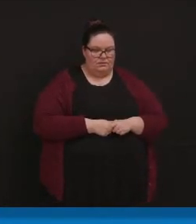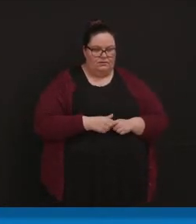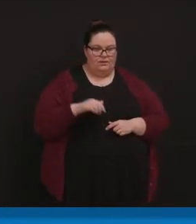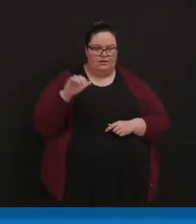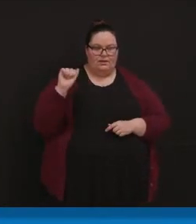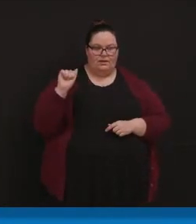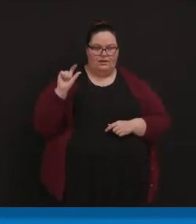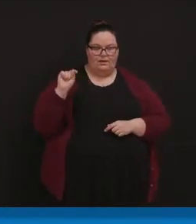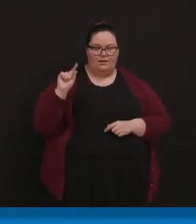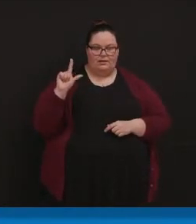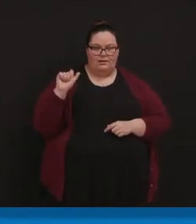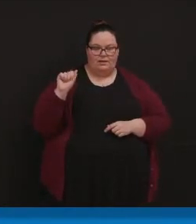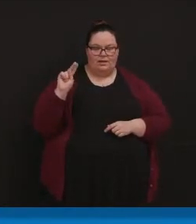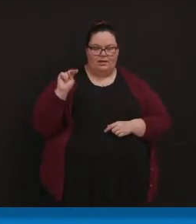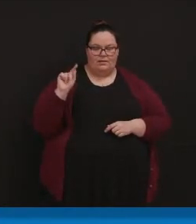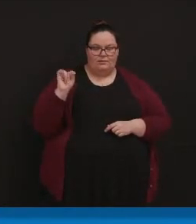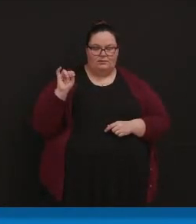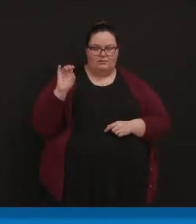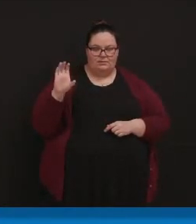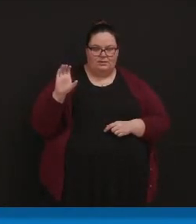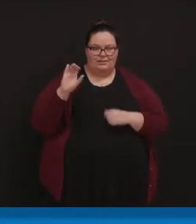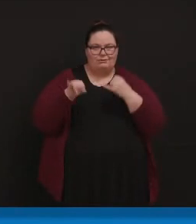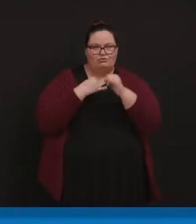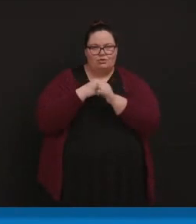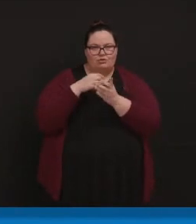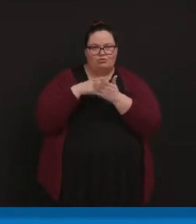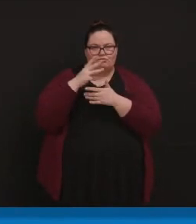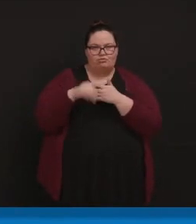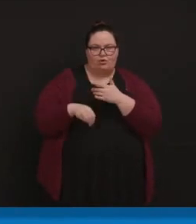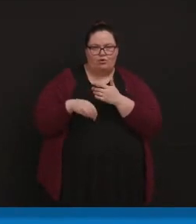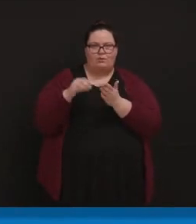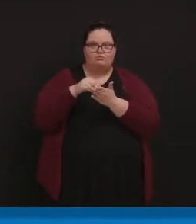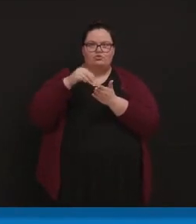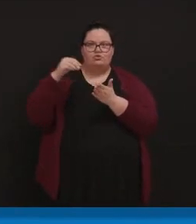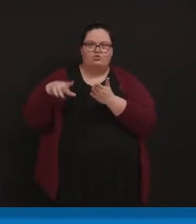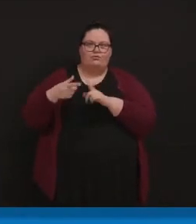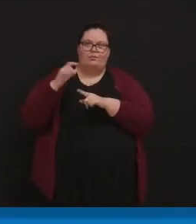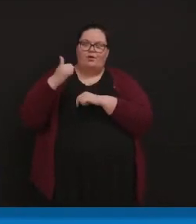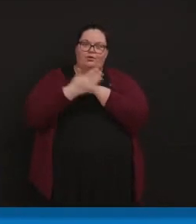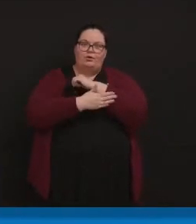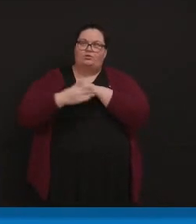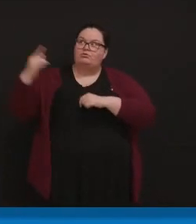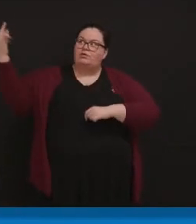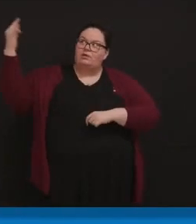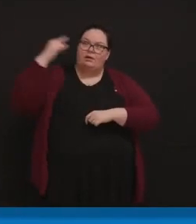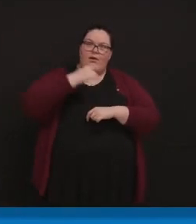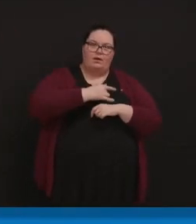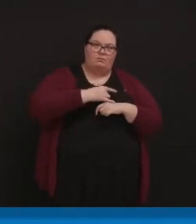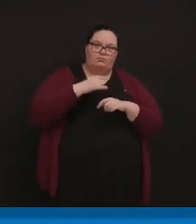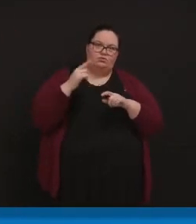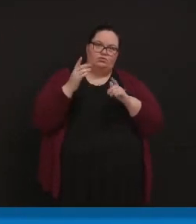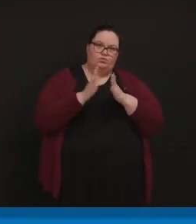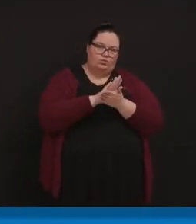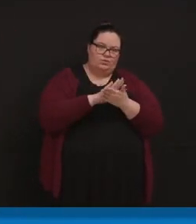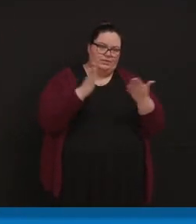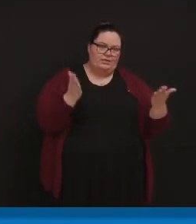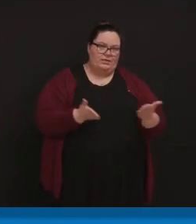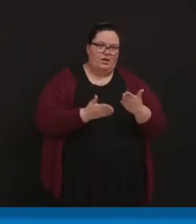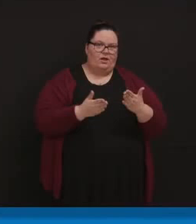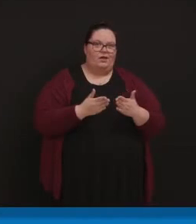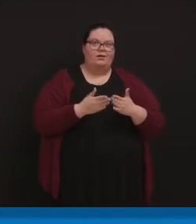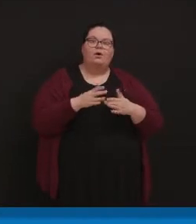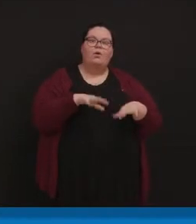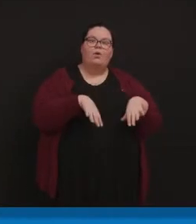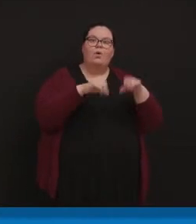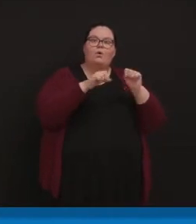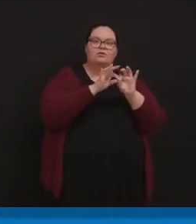International Program is soon going to be receiving foreign students who will be billeted with families and enrolled in schools around the province. Can you tell